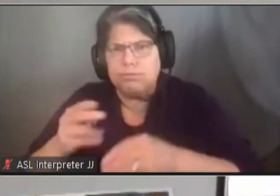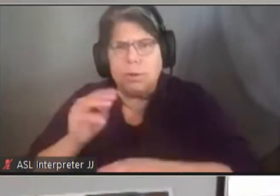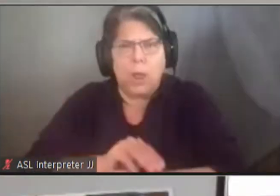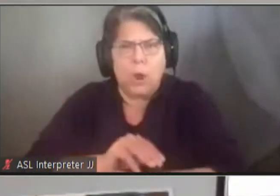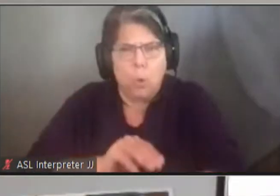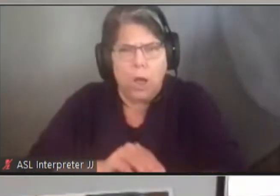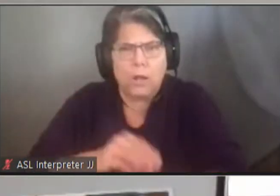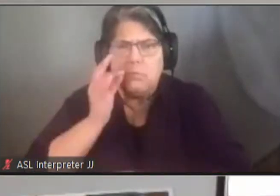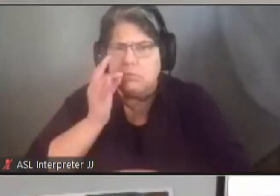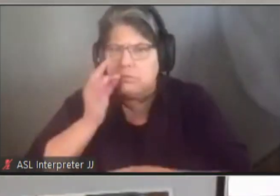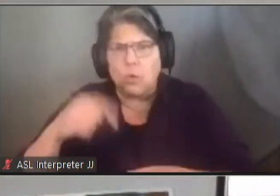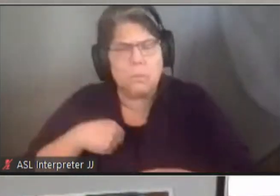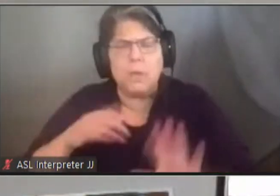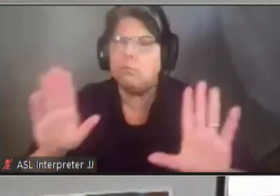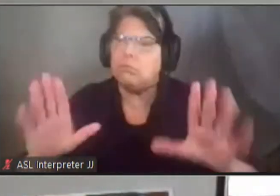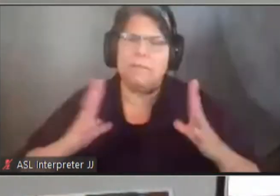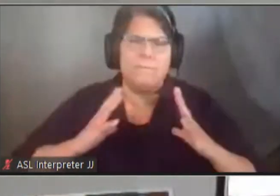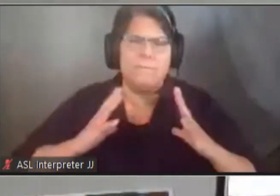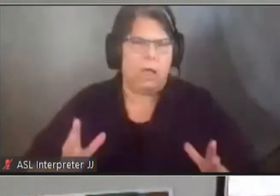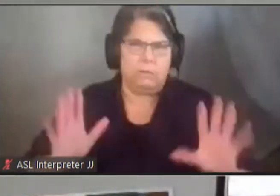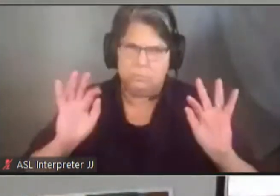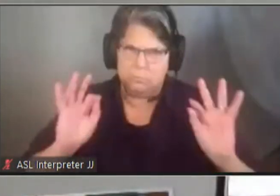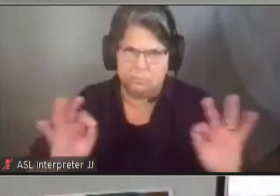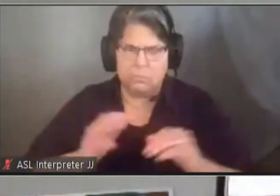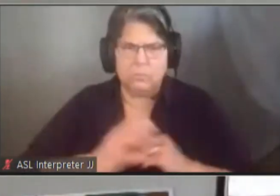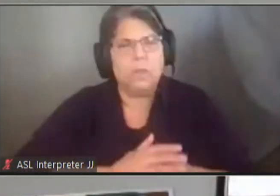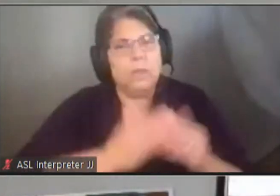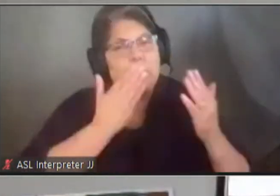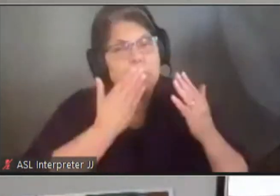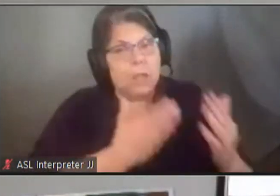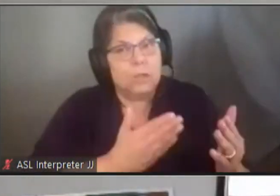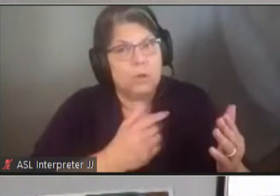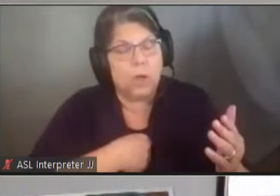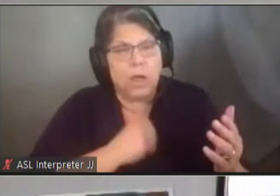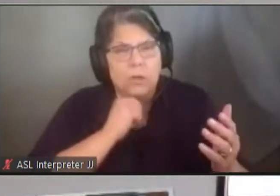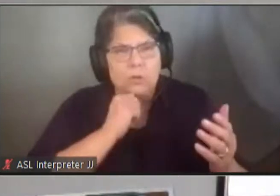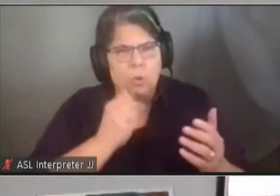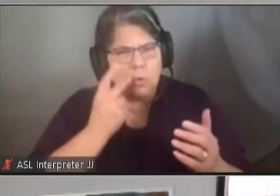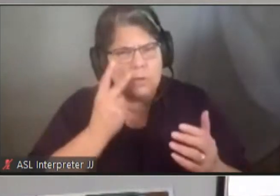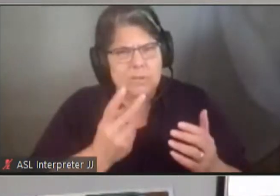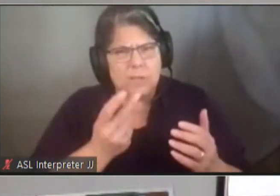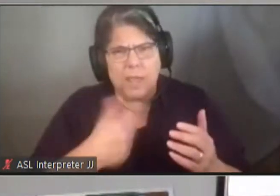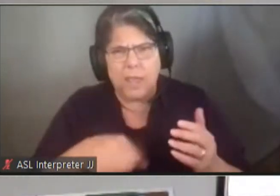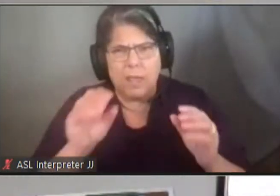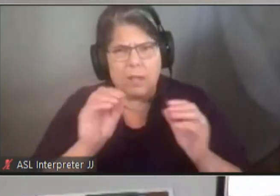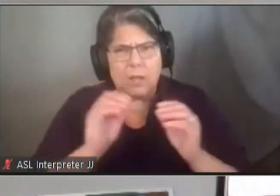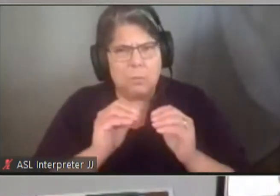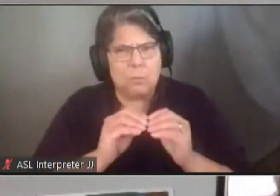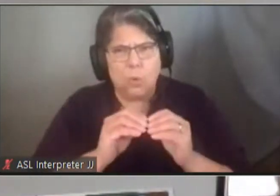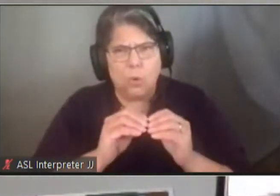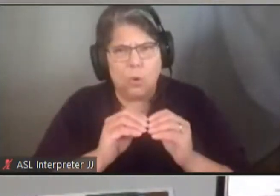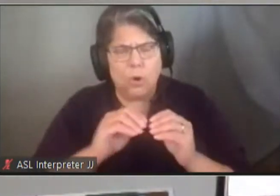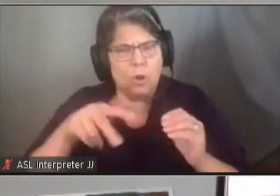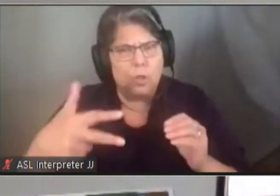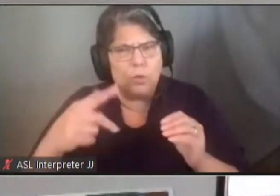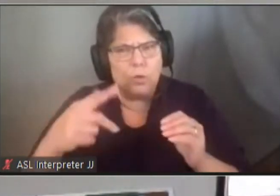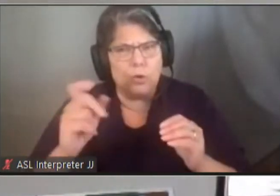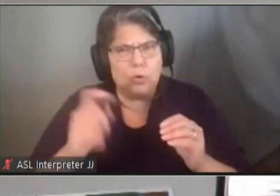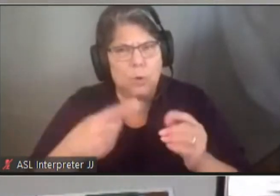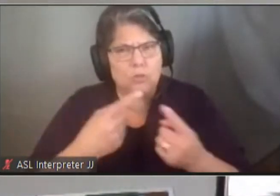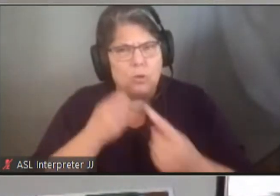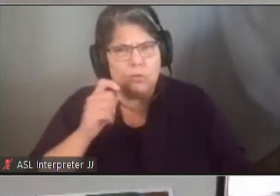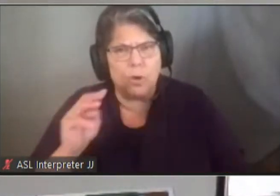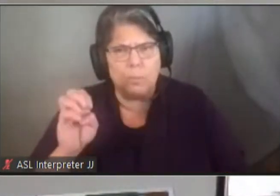Thank you so much, Sarah, for that question. I do not see any further third questions from the